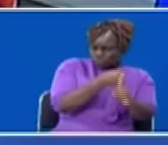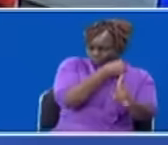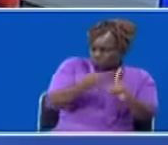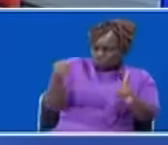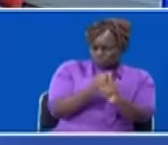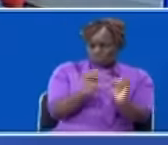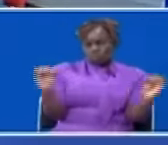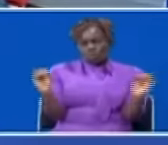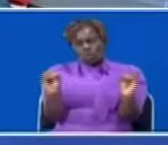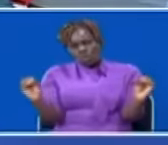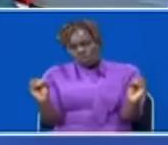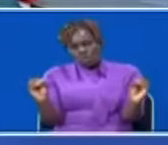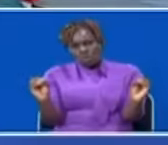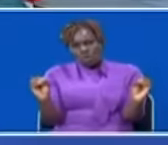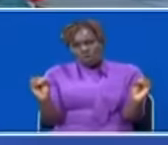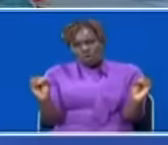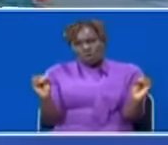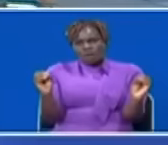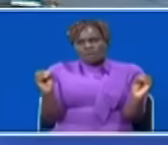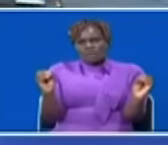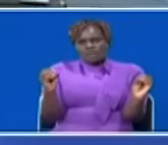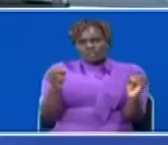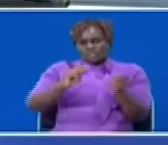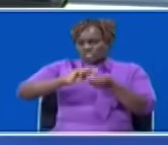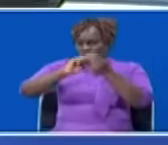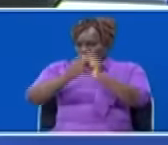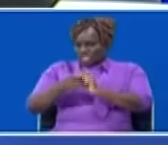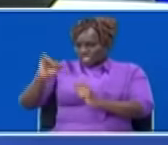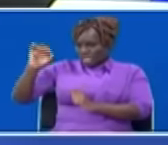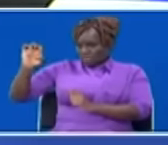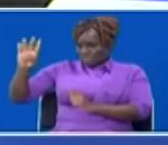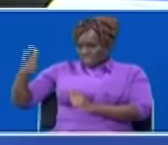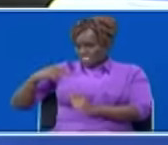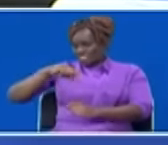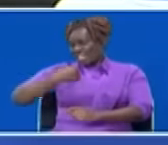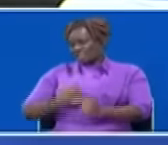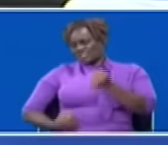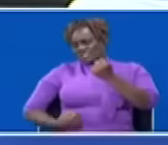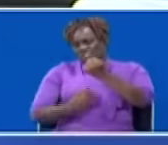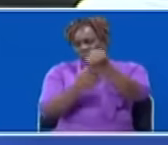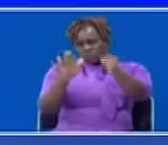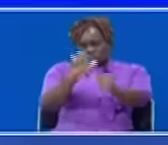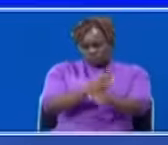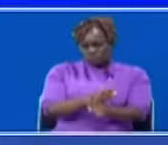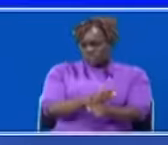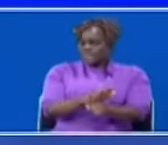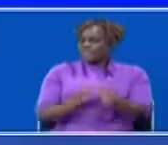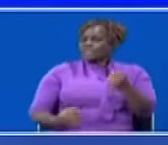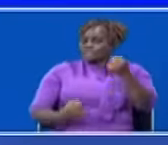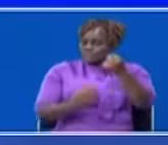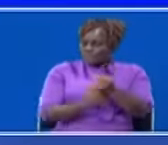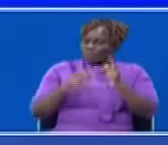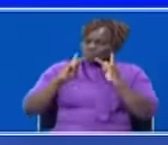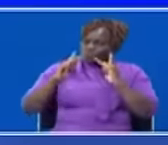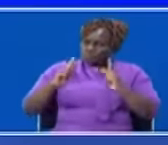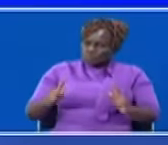form or characterization. Mm-hmm. Do I support reforms in IEBC? Oh, yes, absolutely. Do I support